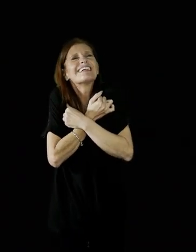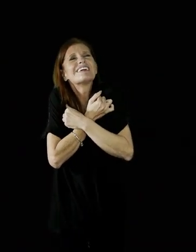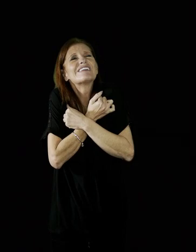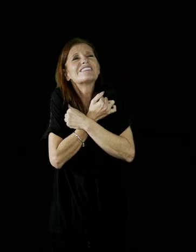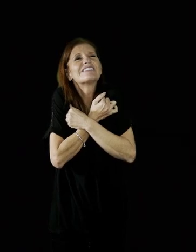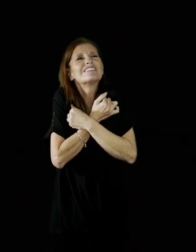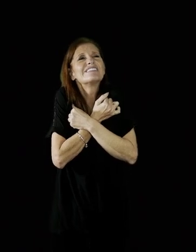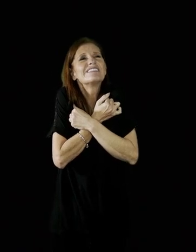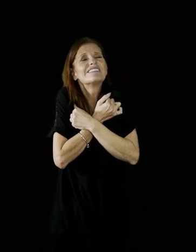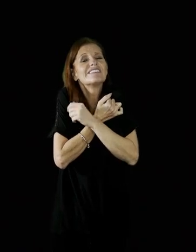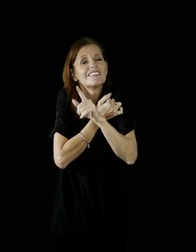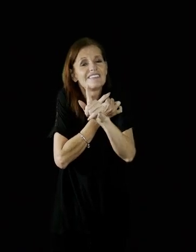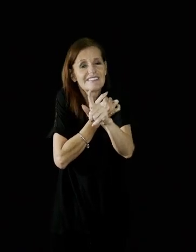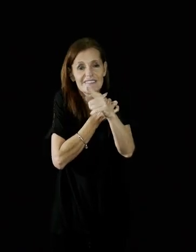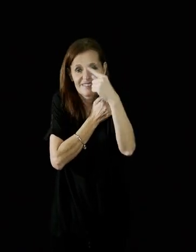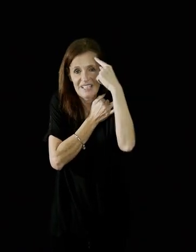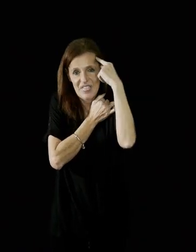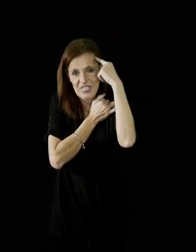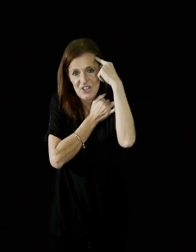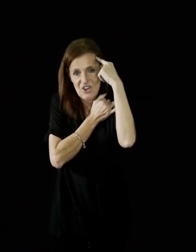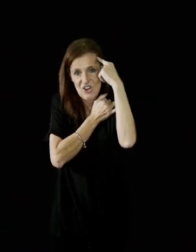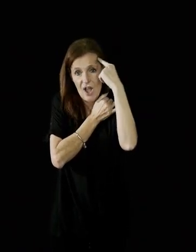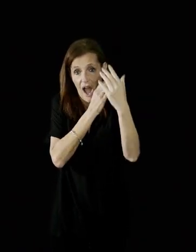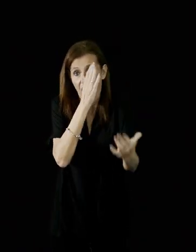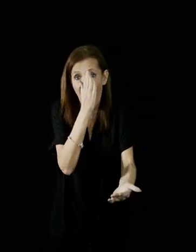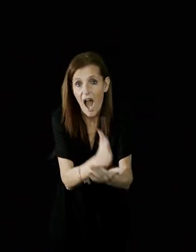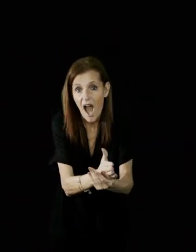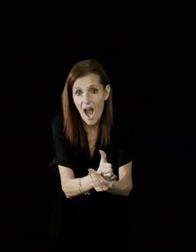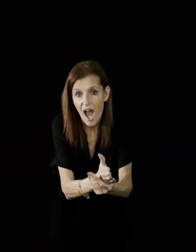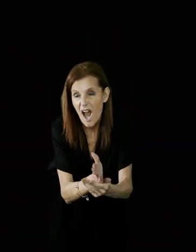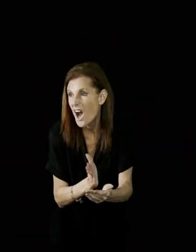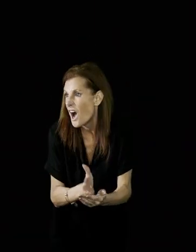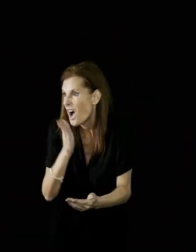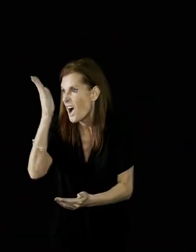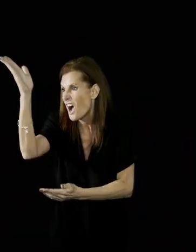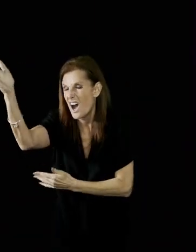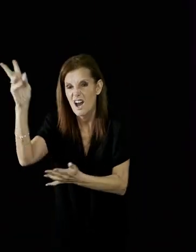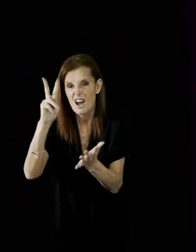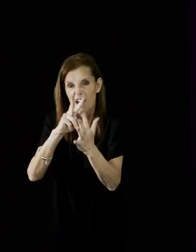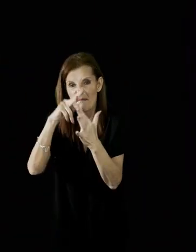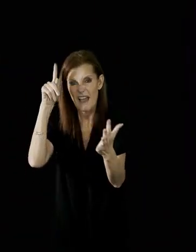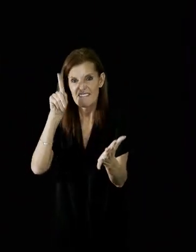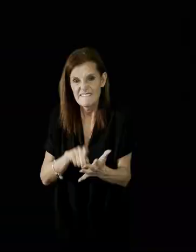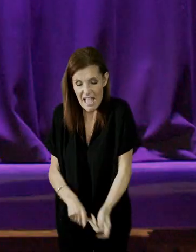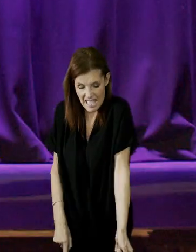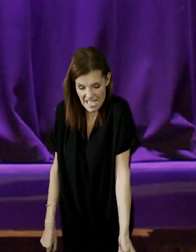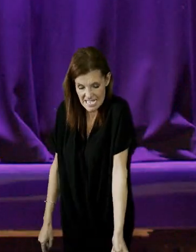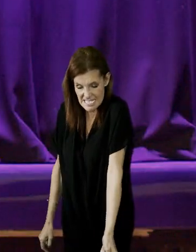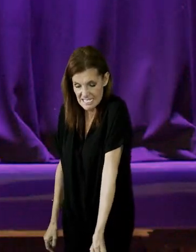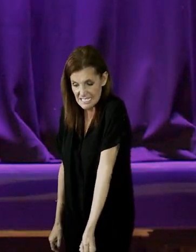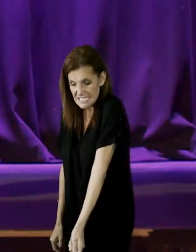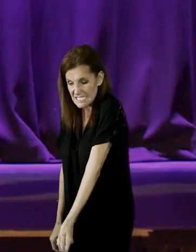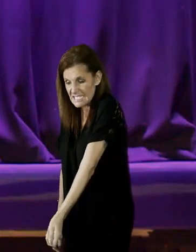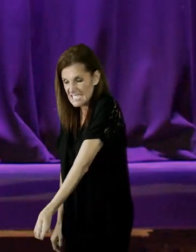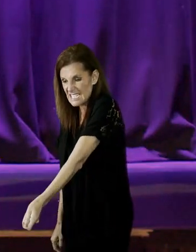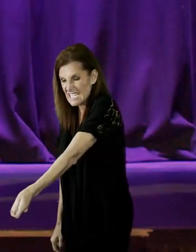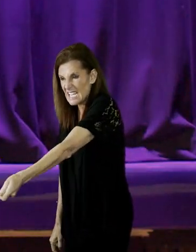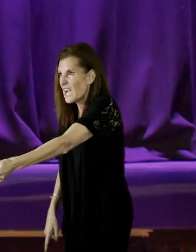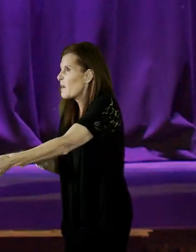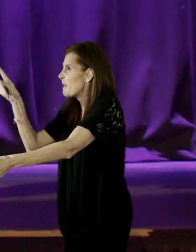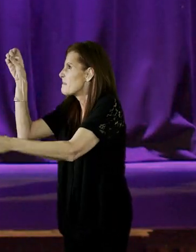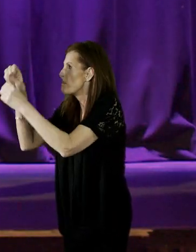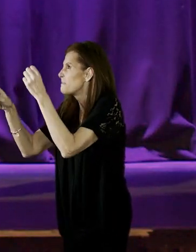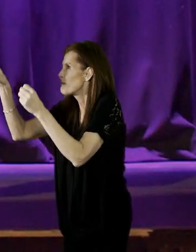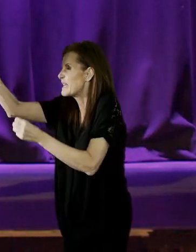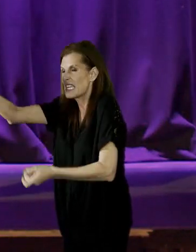thought. He was on his way to the gallows. He was walking his green mile with that ignorant. He was on his way to the glue